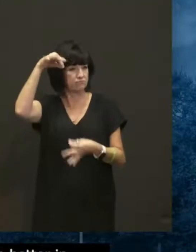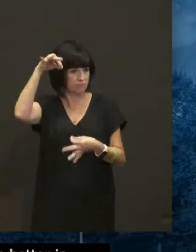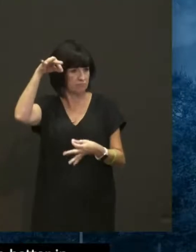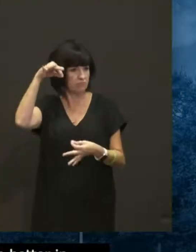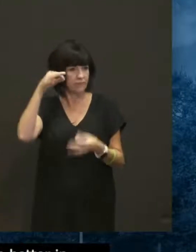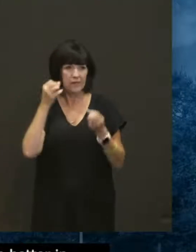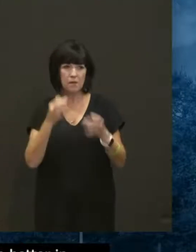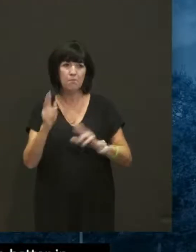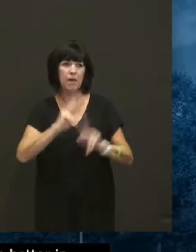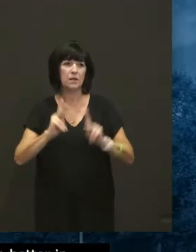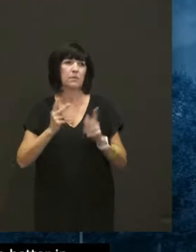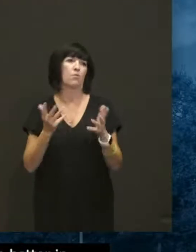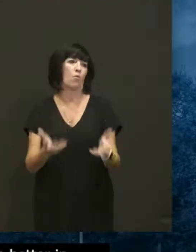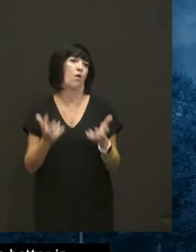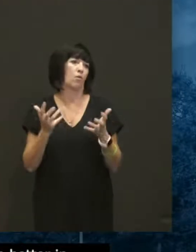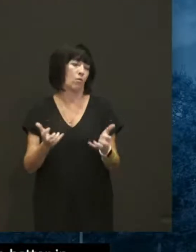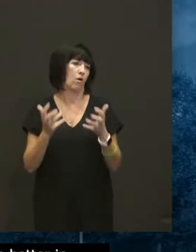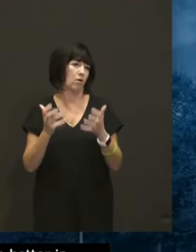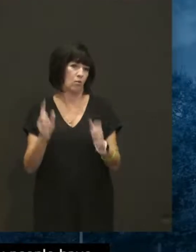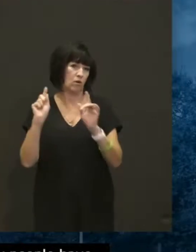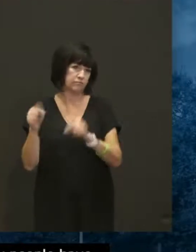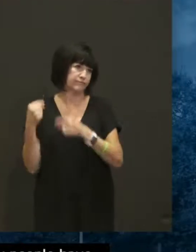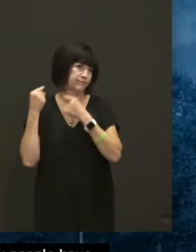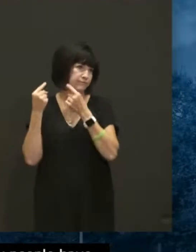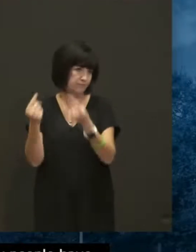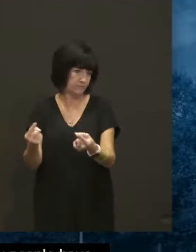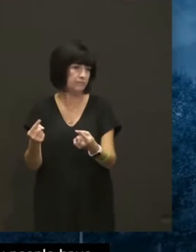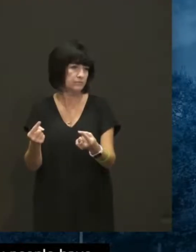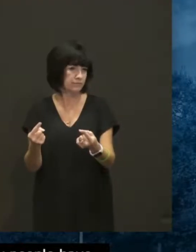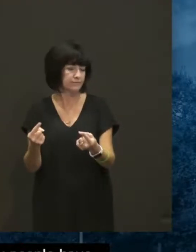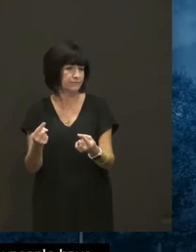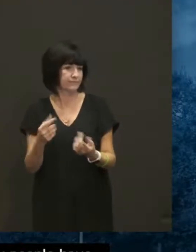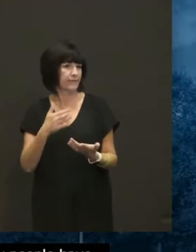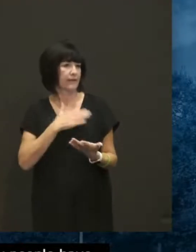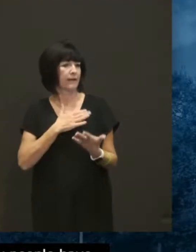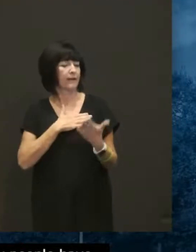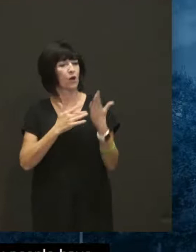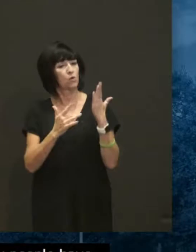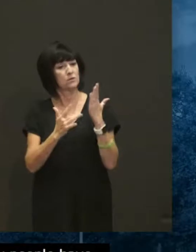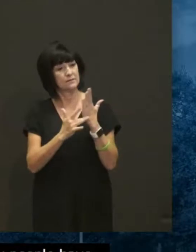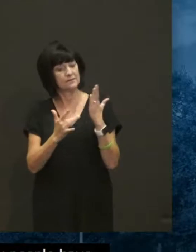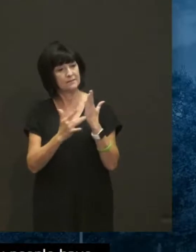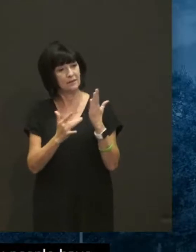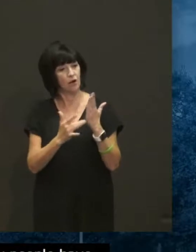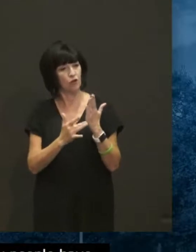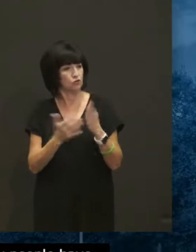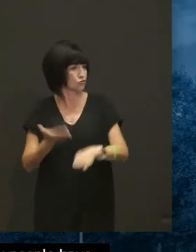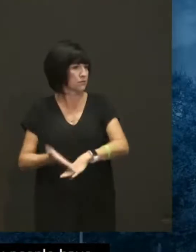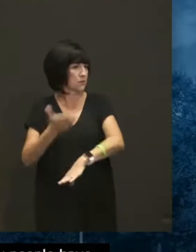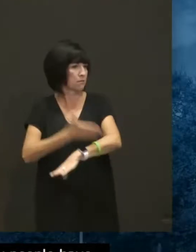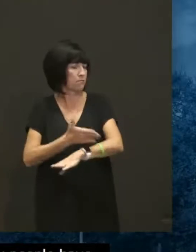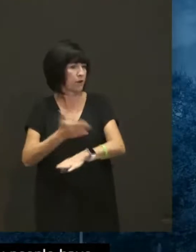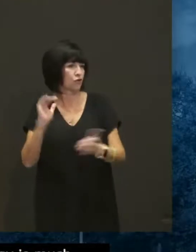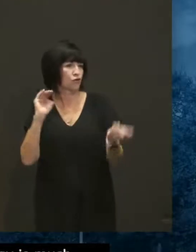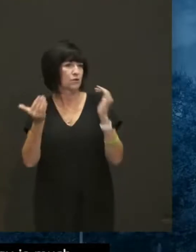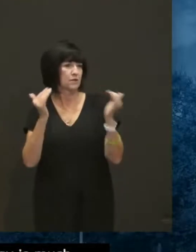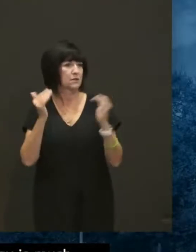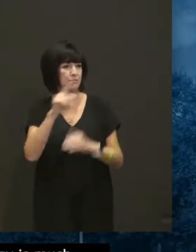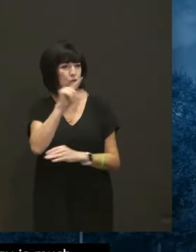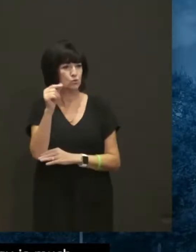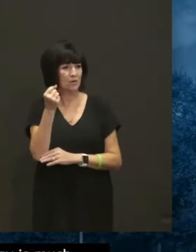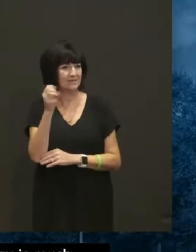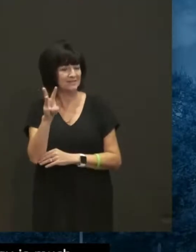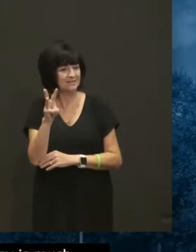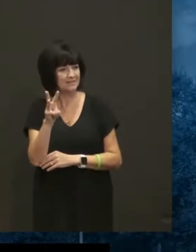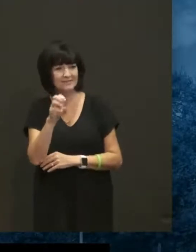the years. I think our perimeter, as I said a minute ago, our technology is much better. It does take a little getting used to the